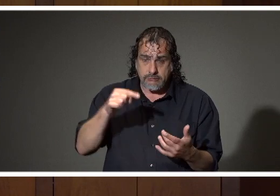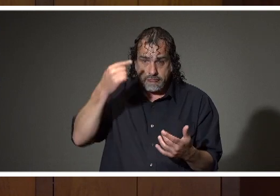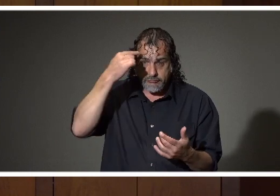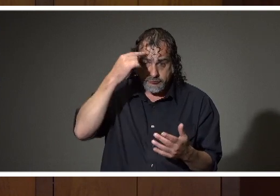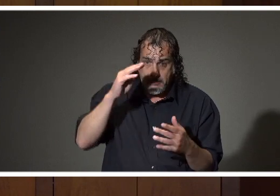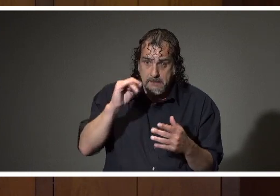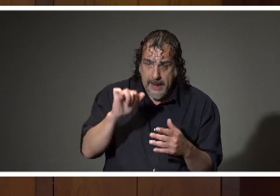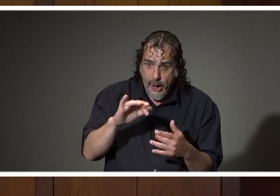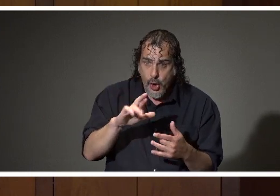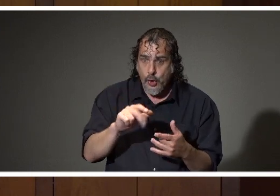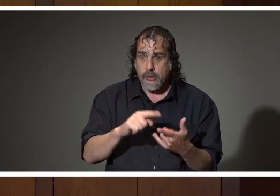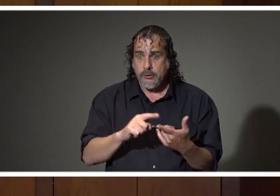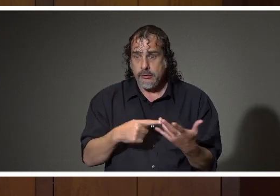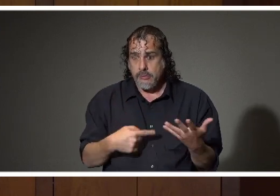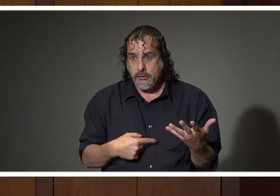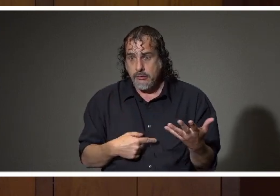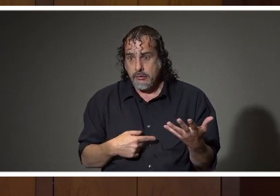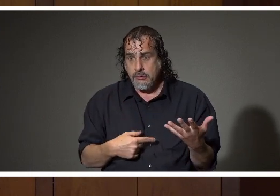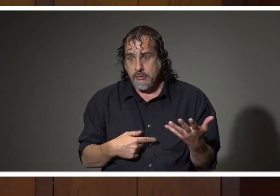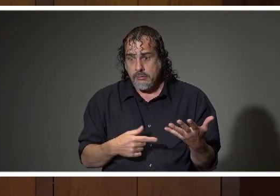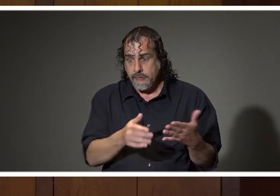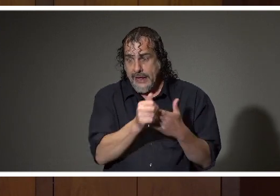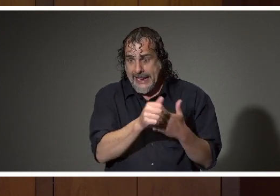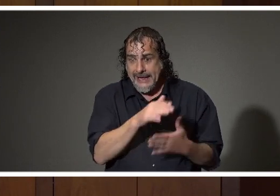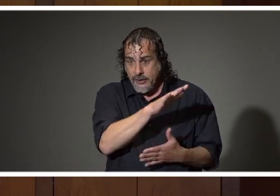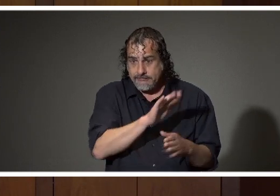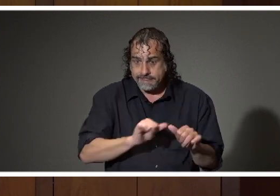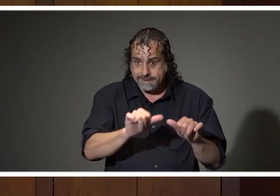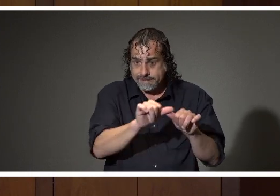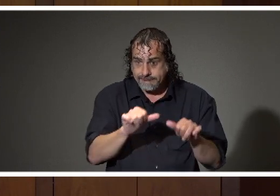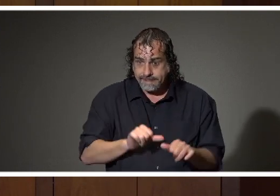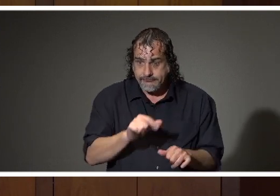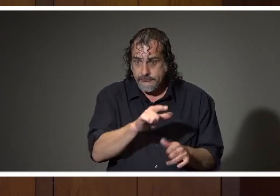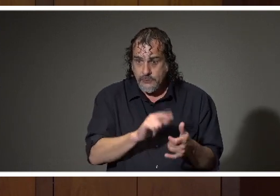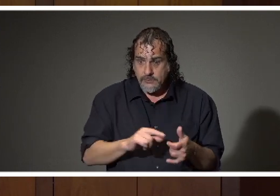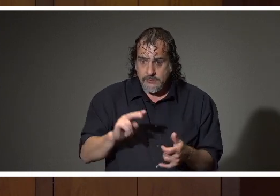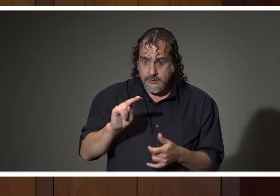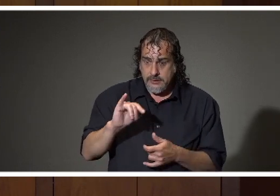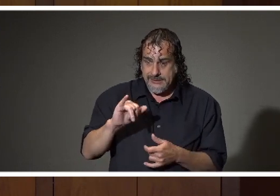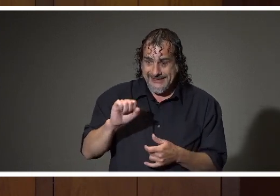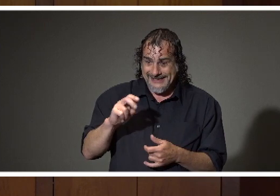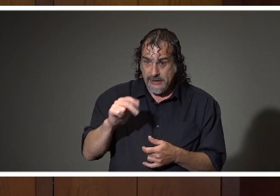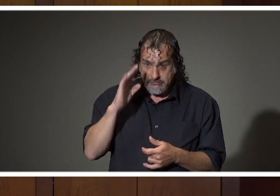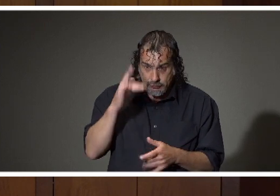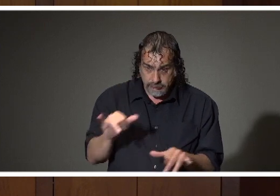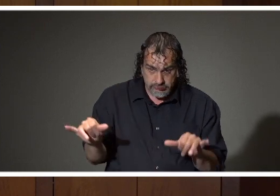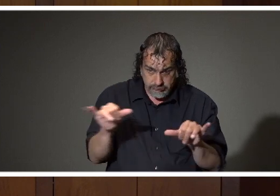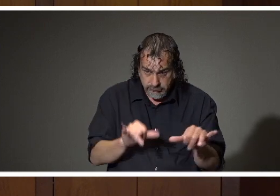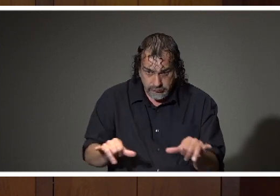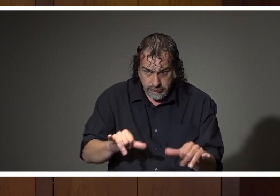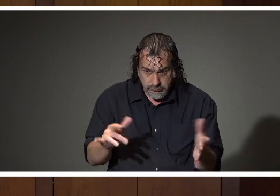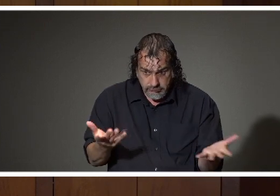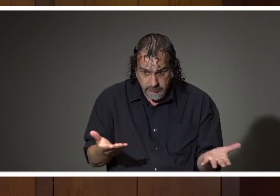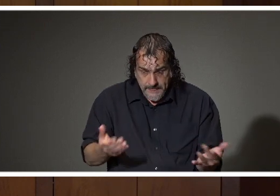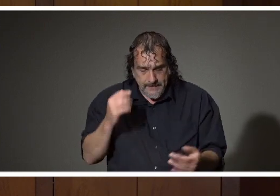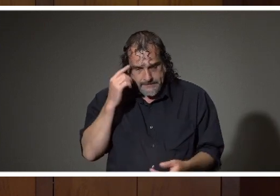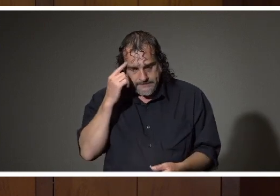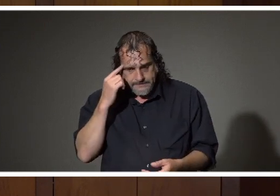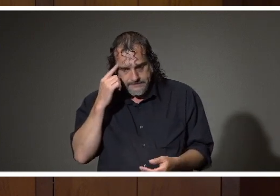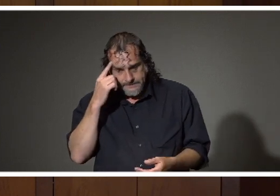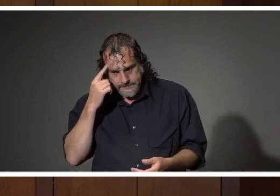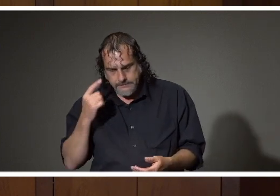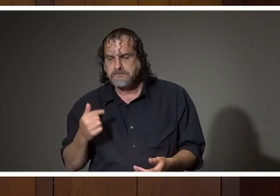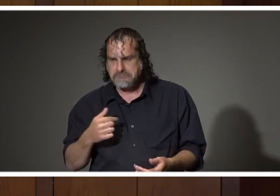of the two to see if Nissan's going to do the same? We have been